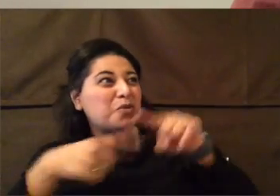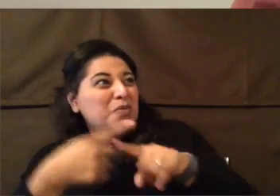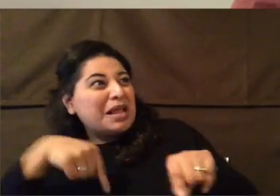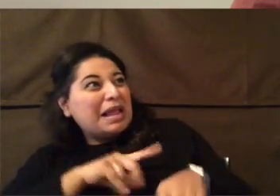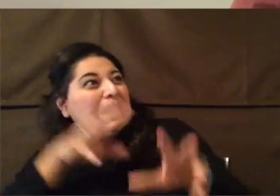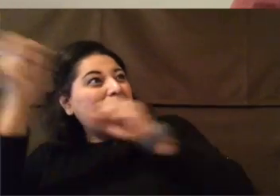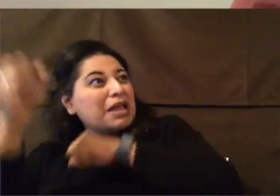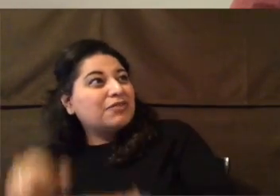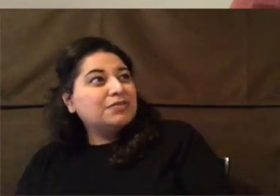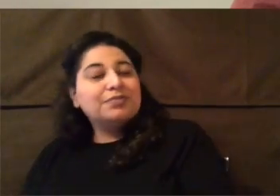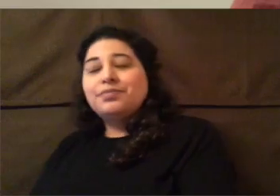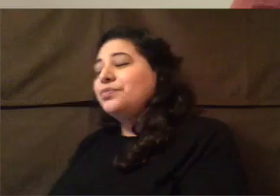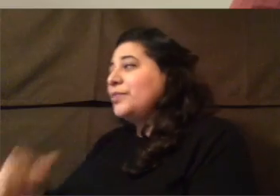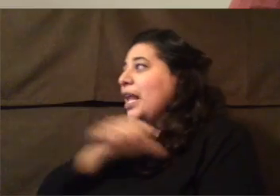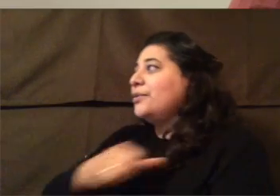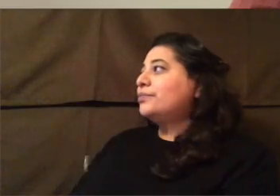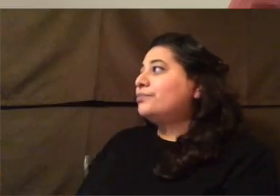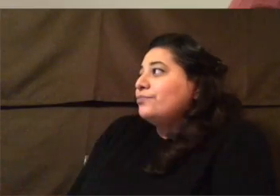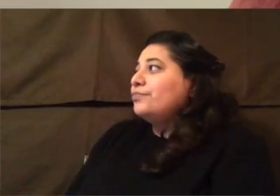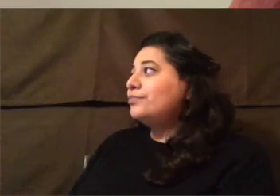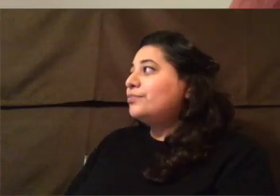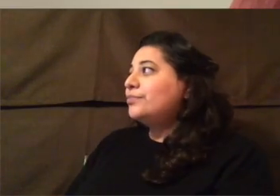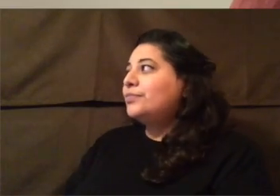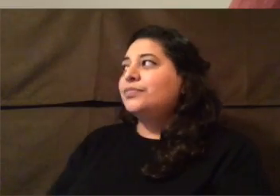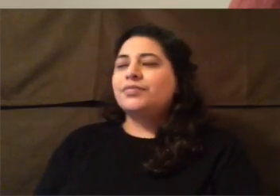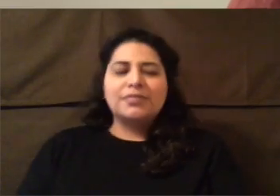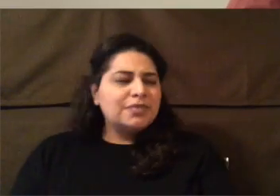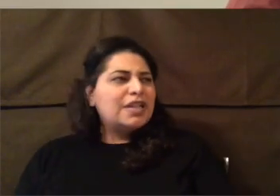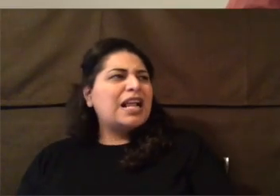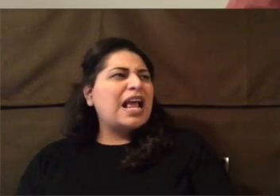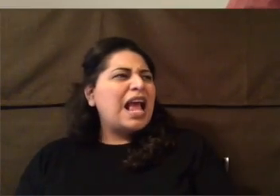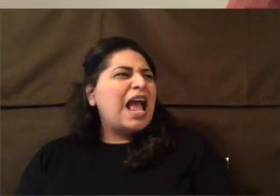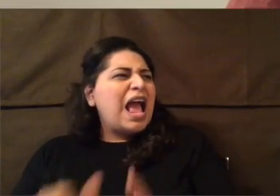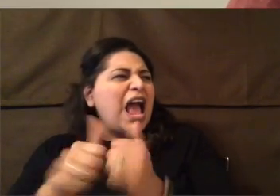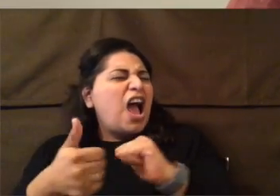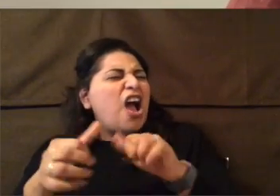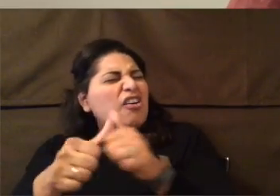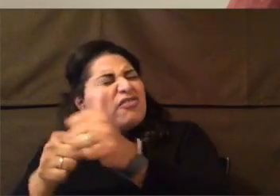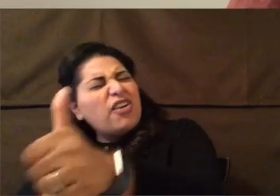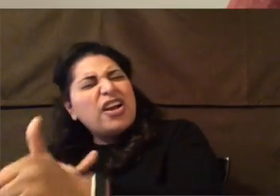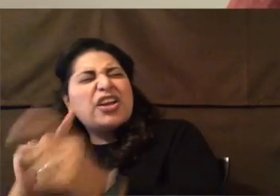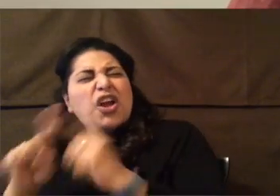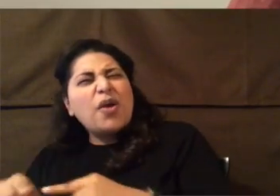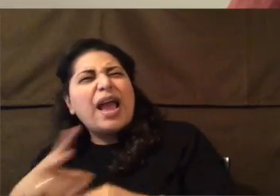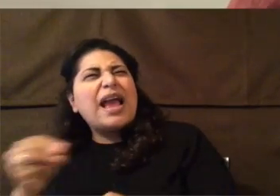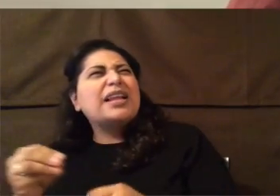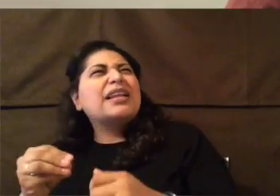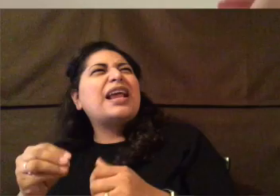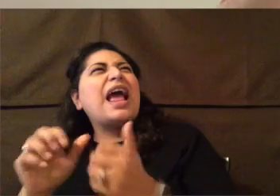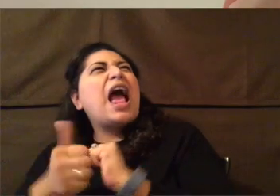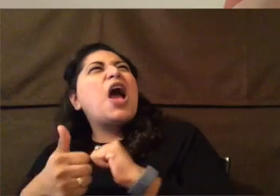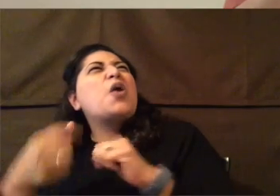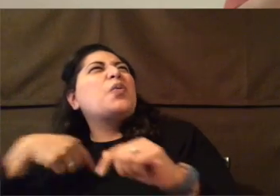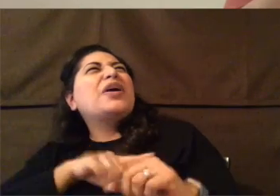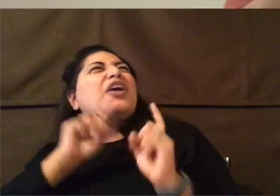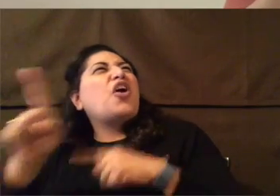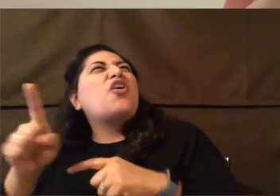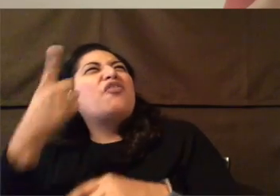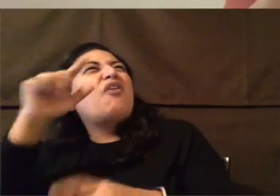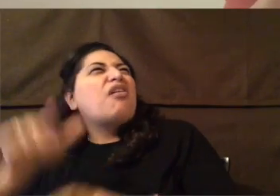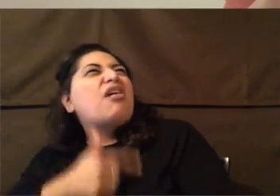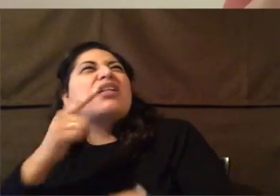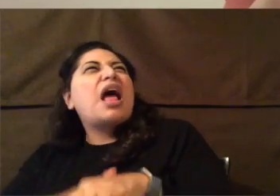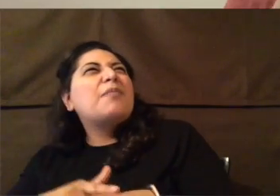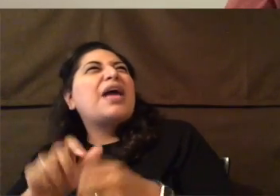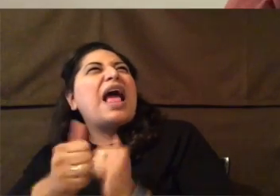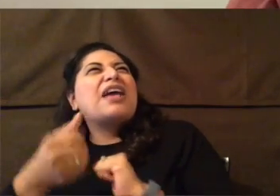when we left," said Jack. Annie shrugged. "How far did it take us? And how did it take us so far away?" said